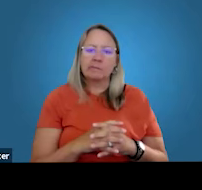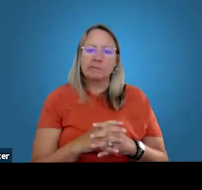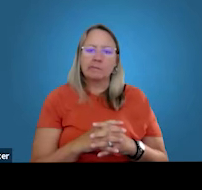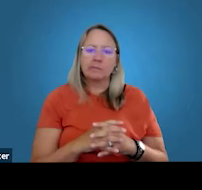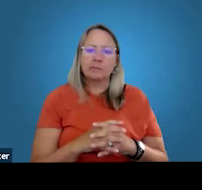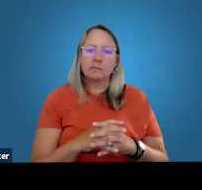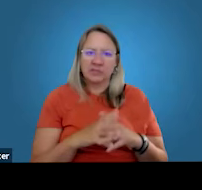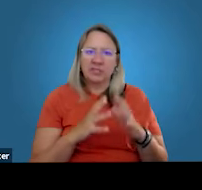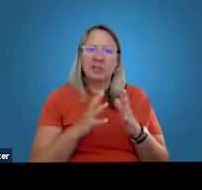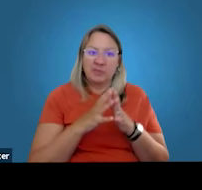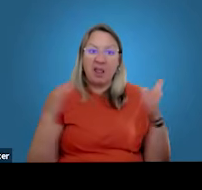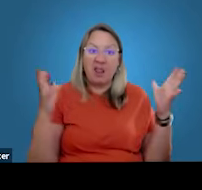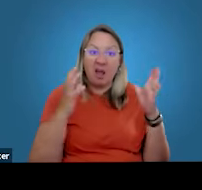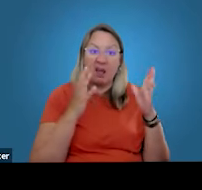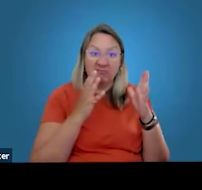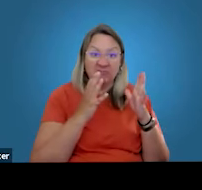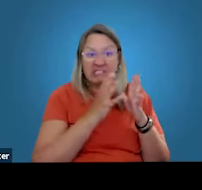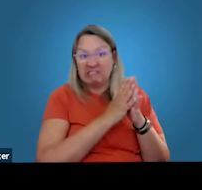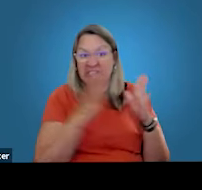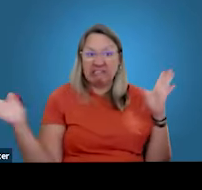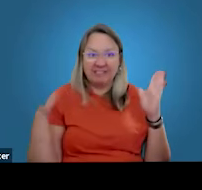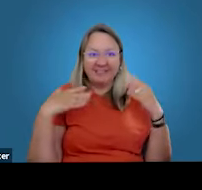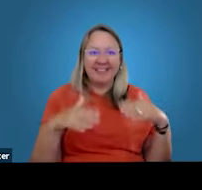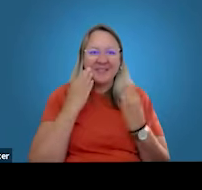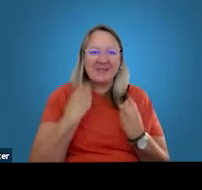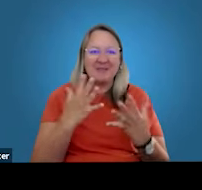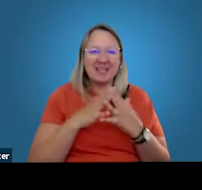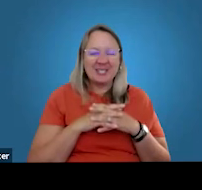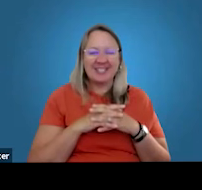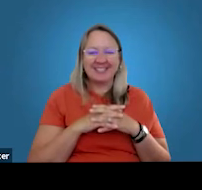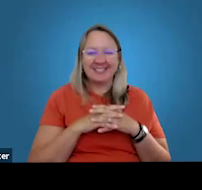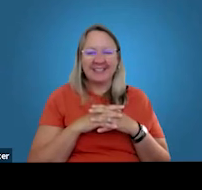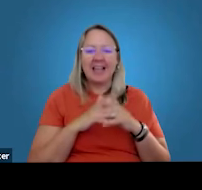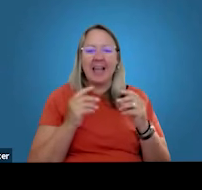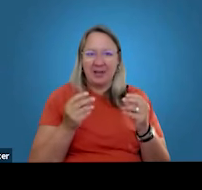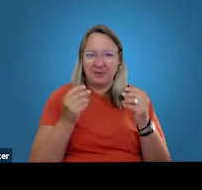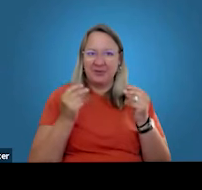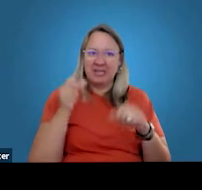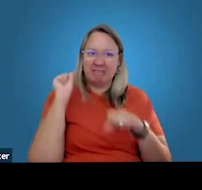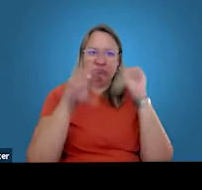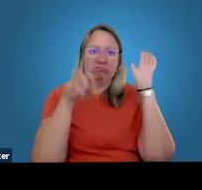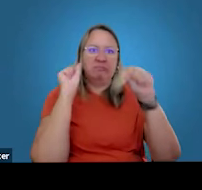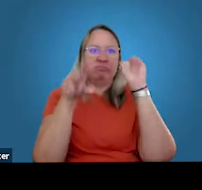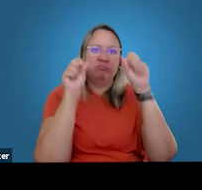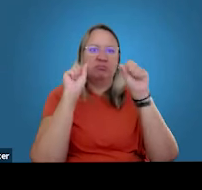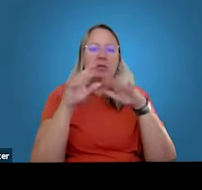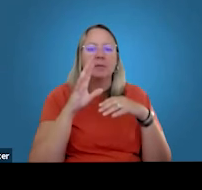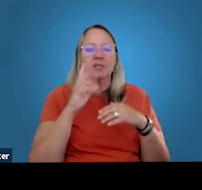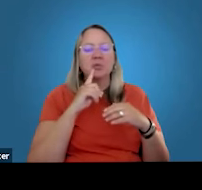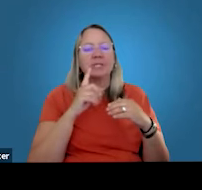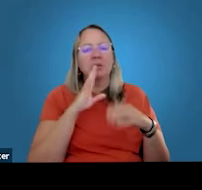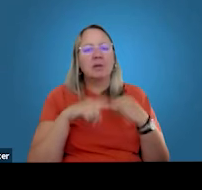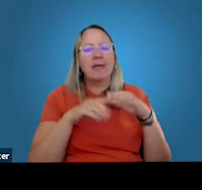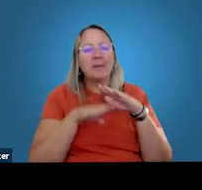through quite a lot of information. And as I said, it was quick fire and it's really getting to grips with just the